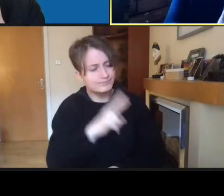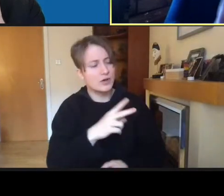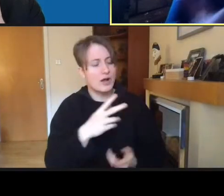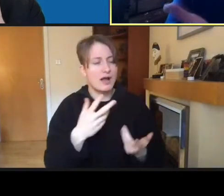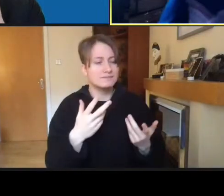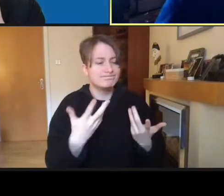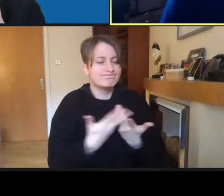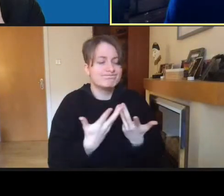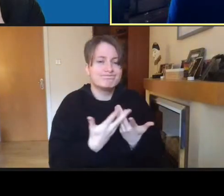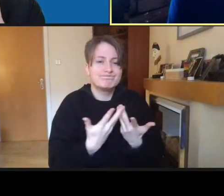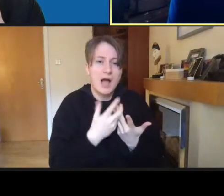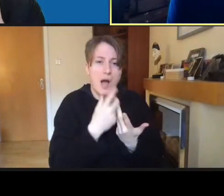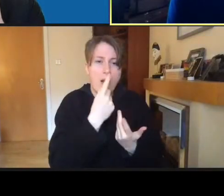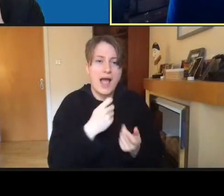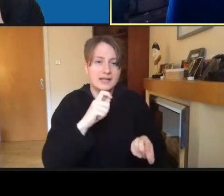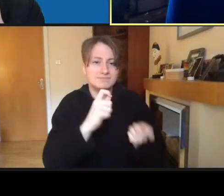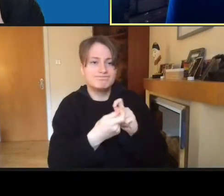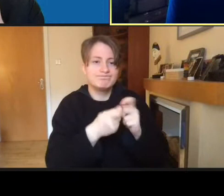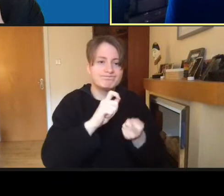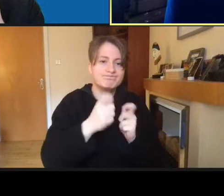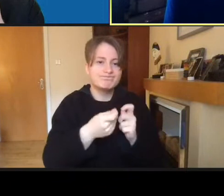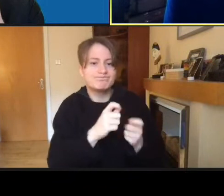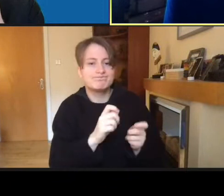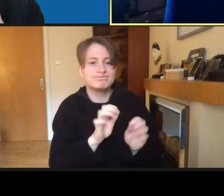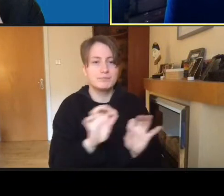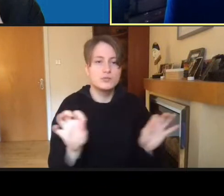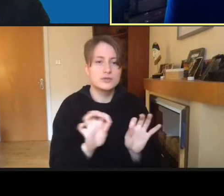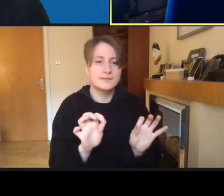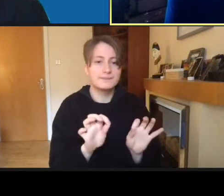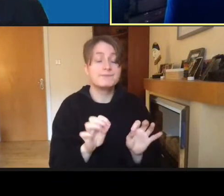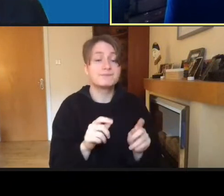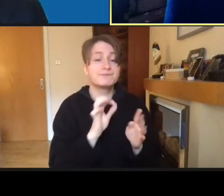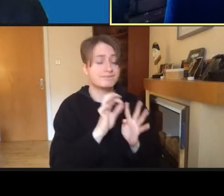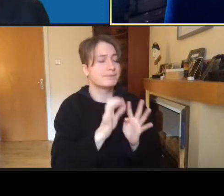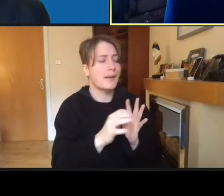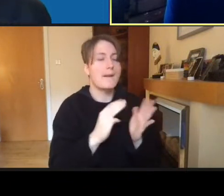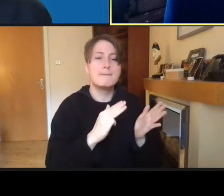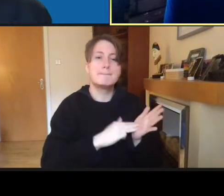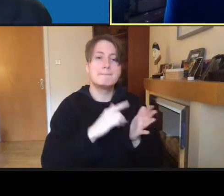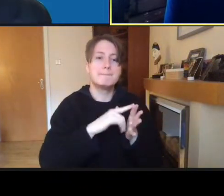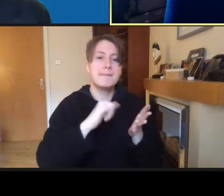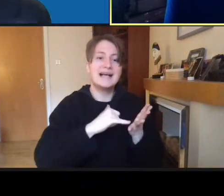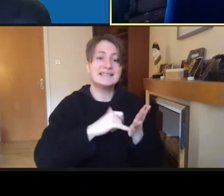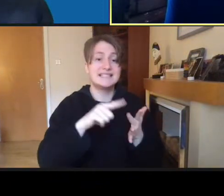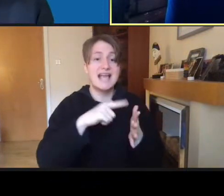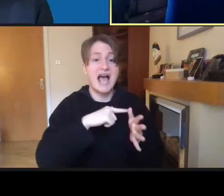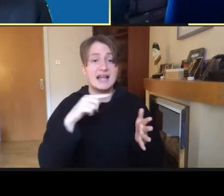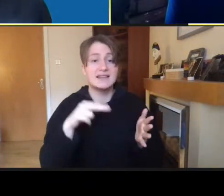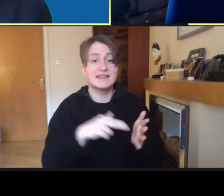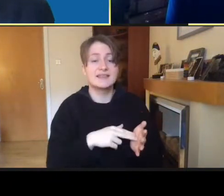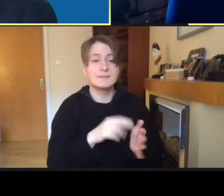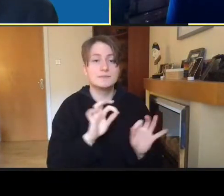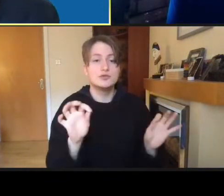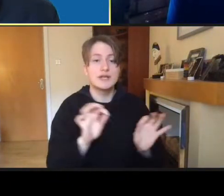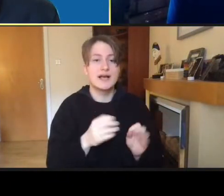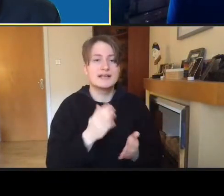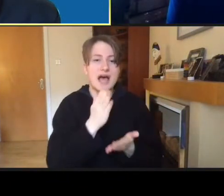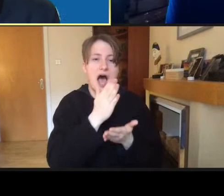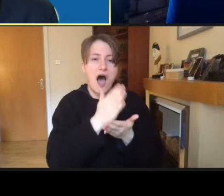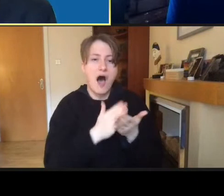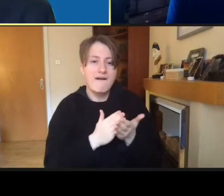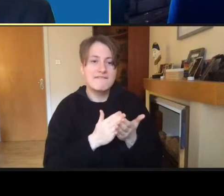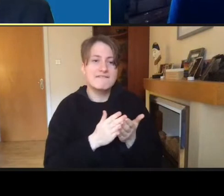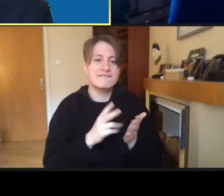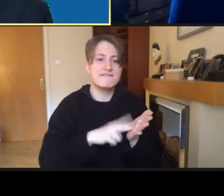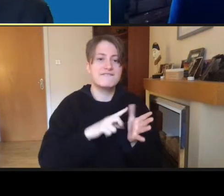and as I mentioned in the, I think in the Messiaen introduction, there was that lovely half. Yes, I was going to ask